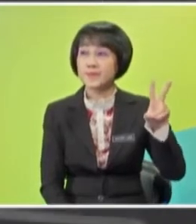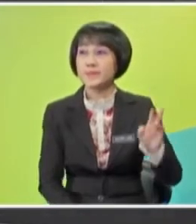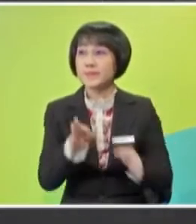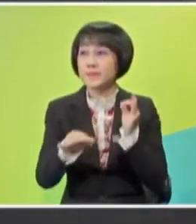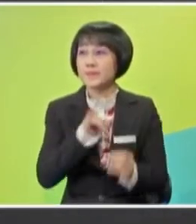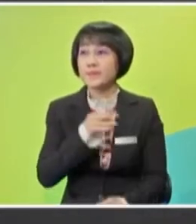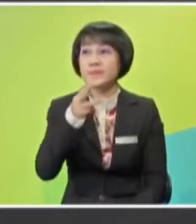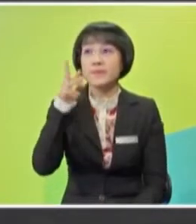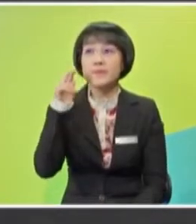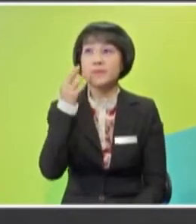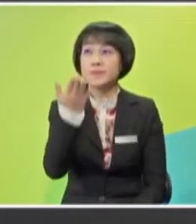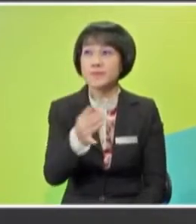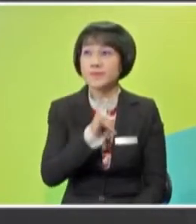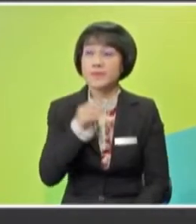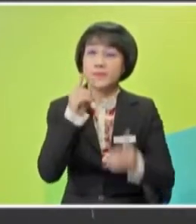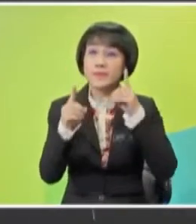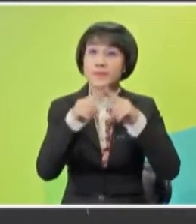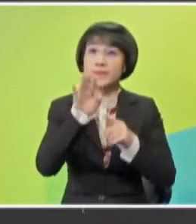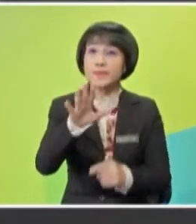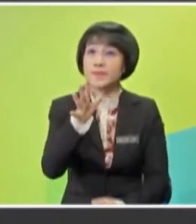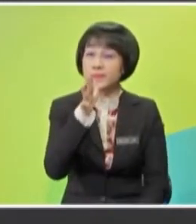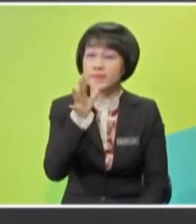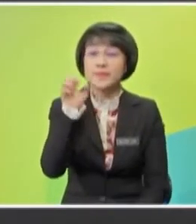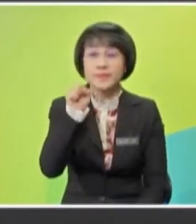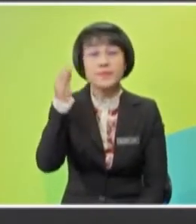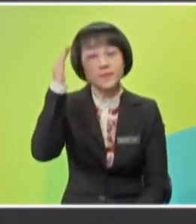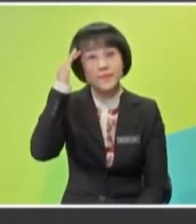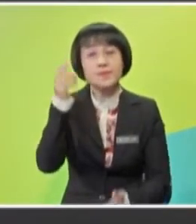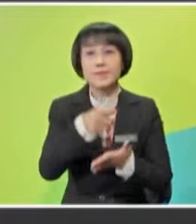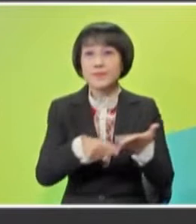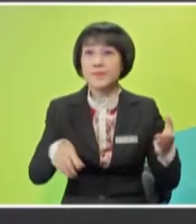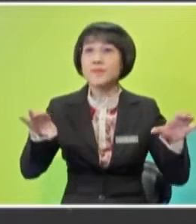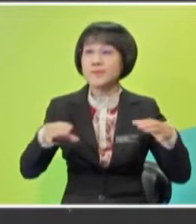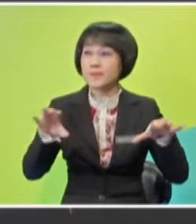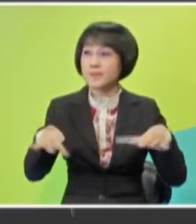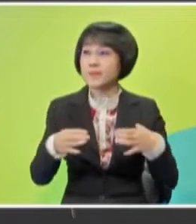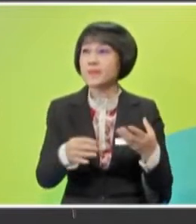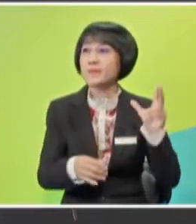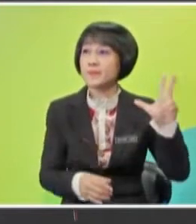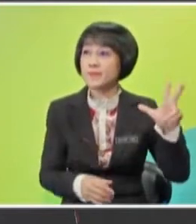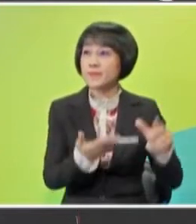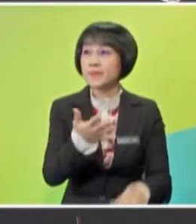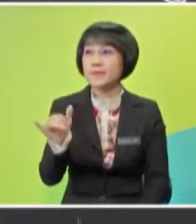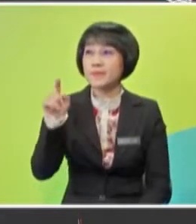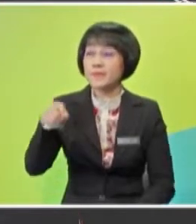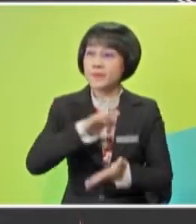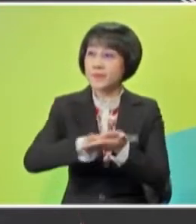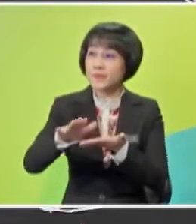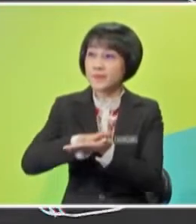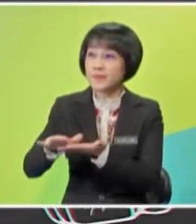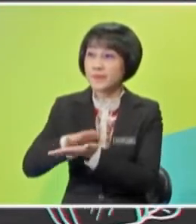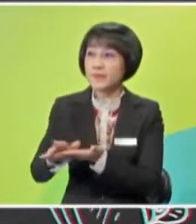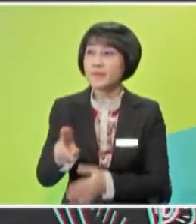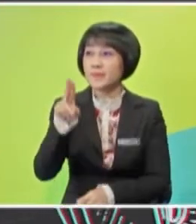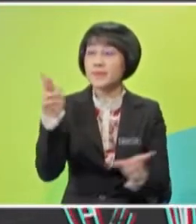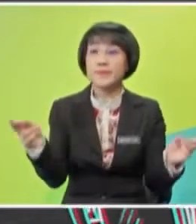2. If I were you, I'd talk to your mum. She usually knows what to do. 3. They